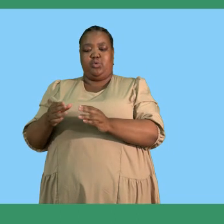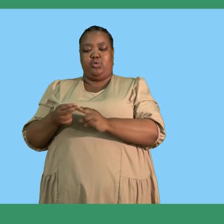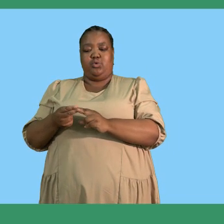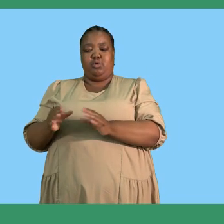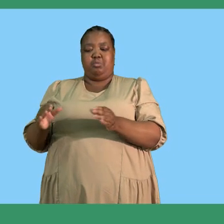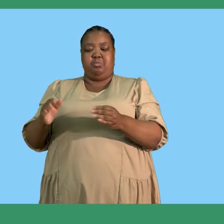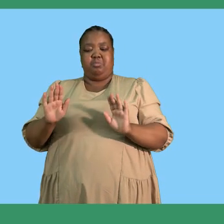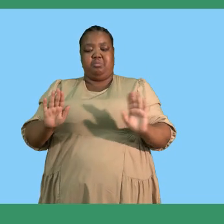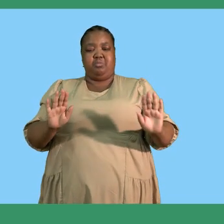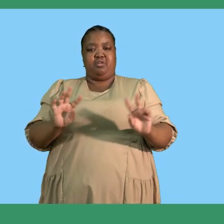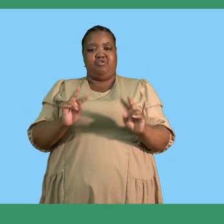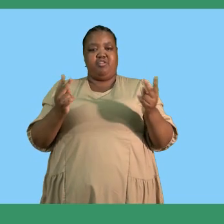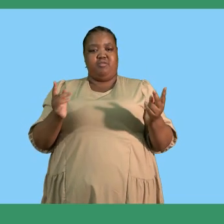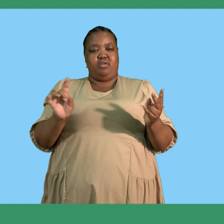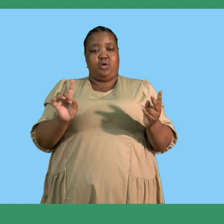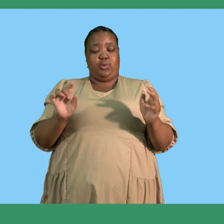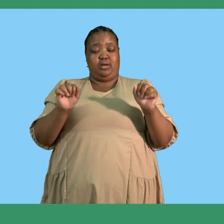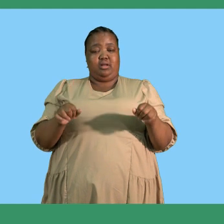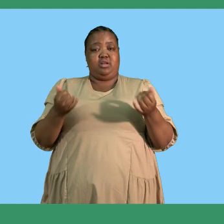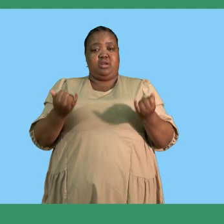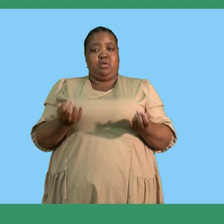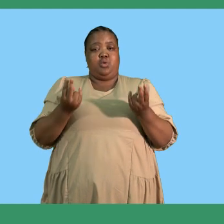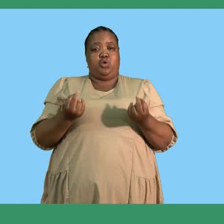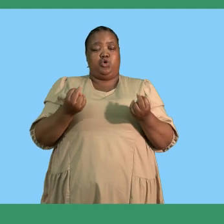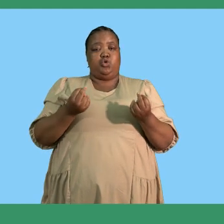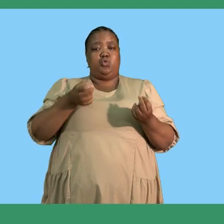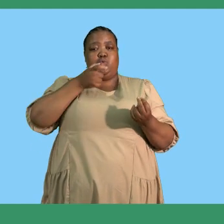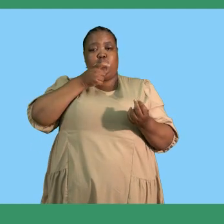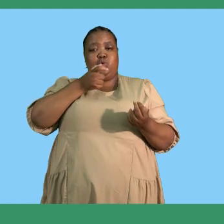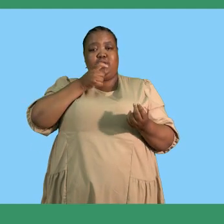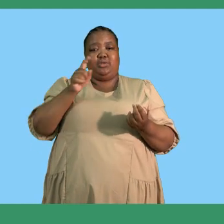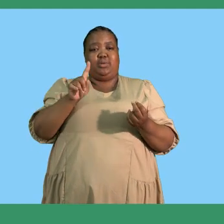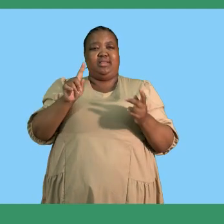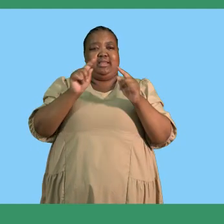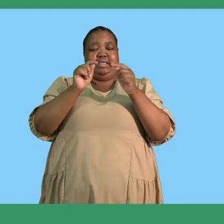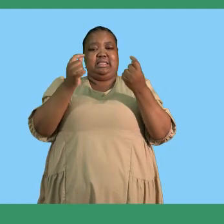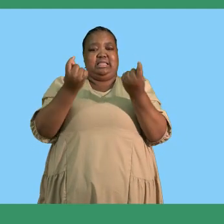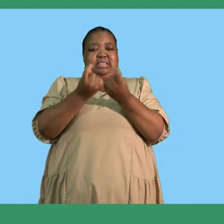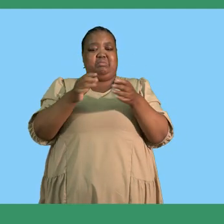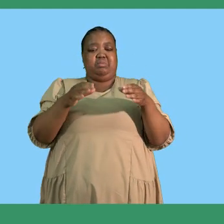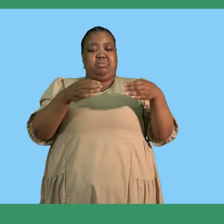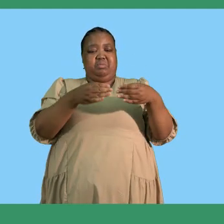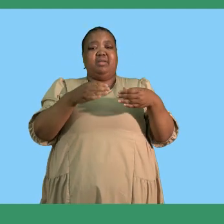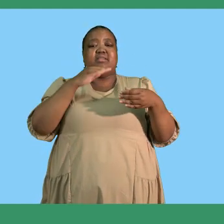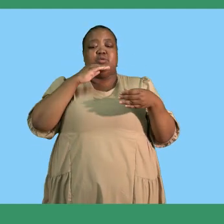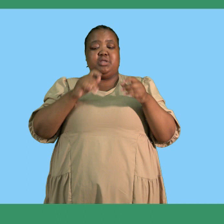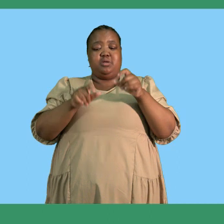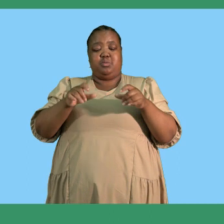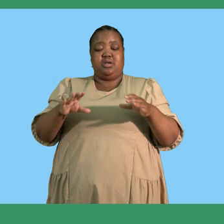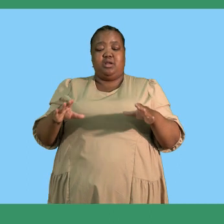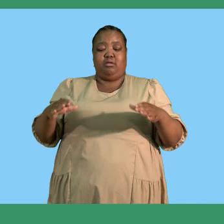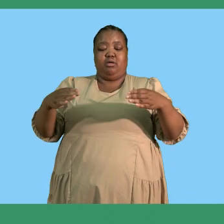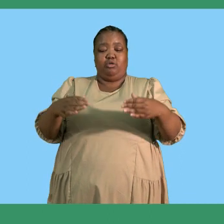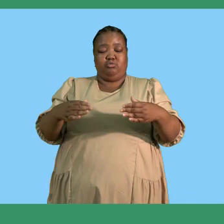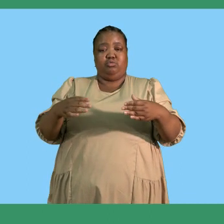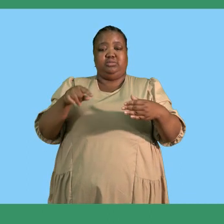words that you are going to come across in this lesson will be team, which is a group of people